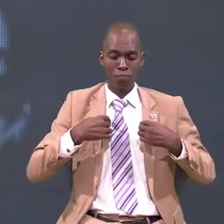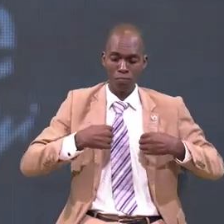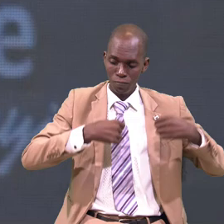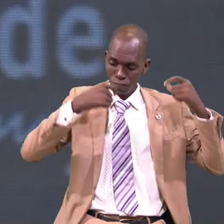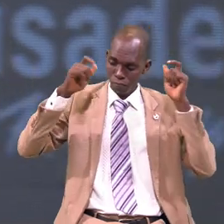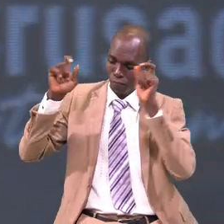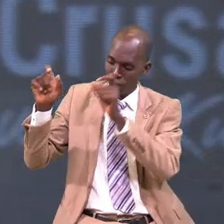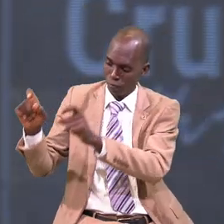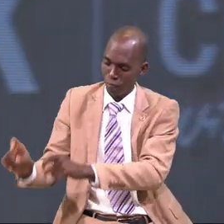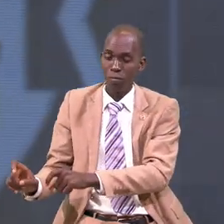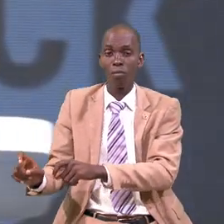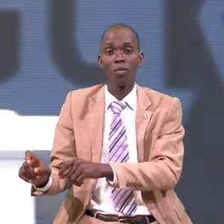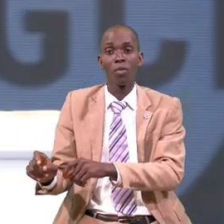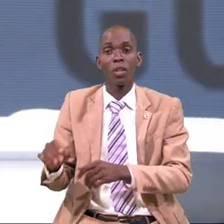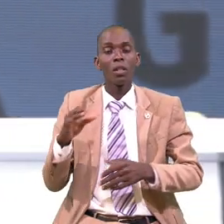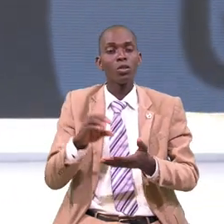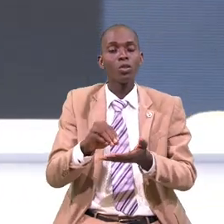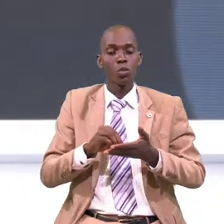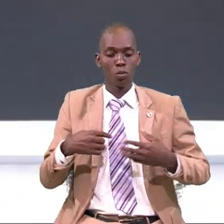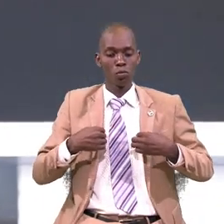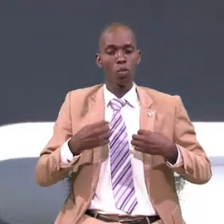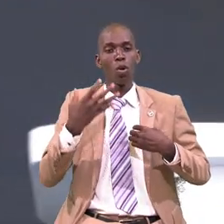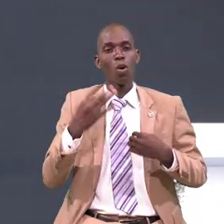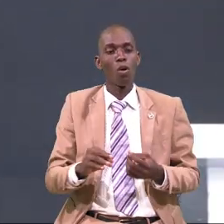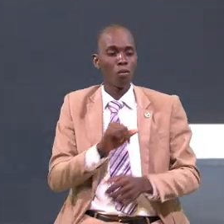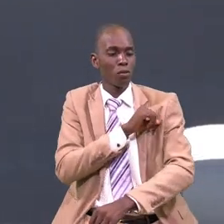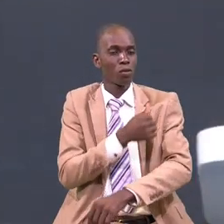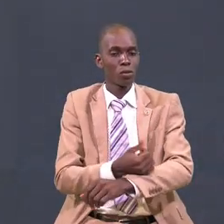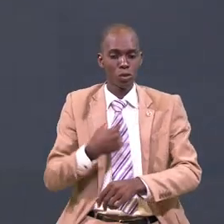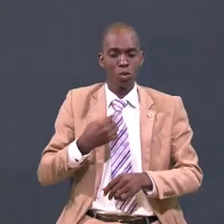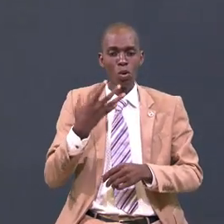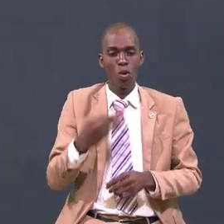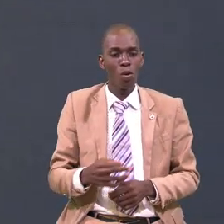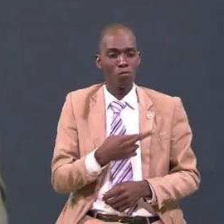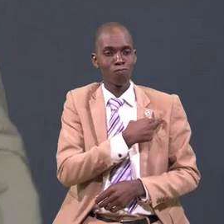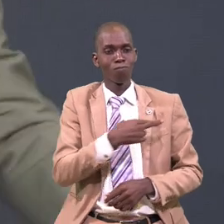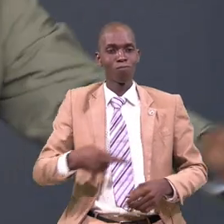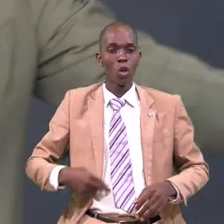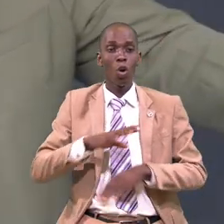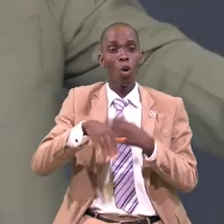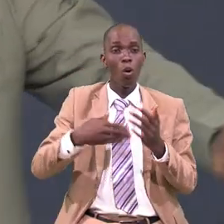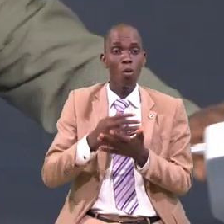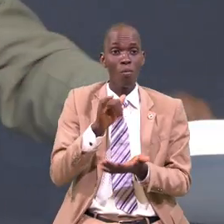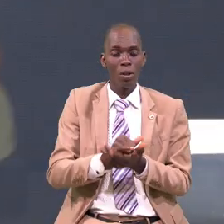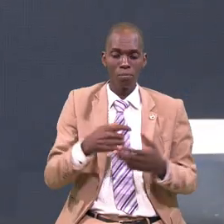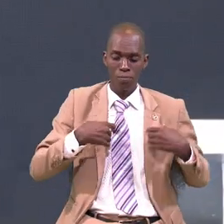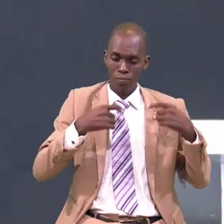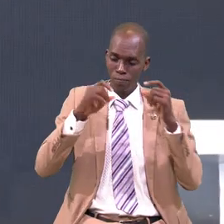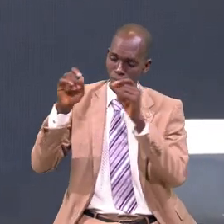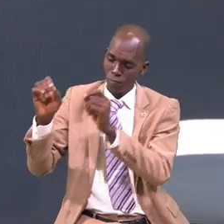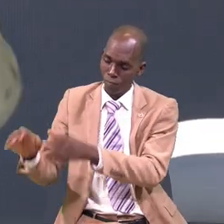He put his robe of authority, his robe of royalty, put that away.